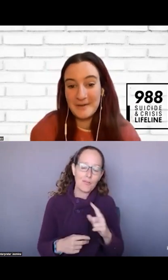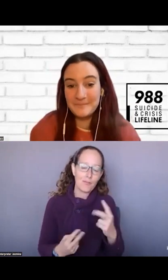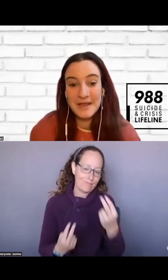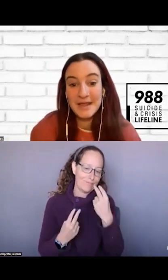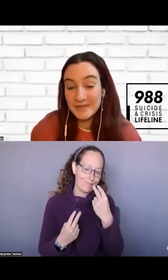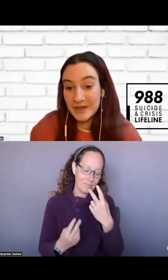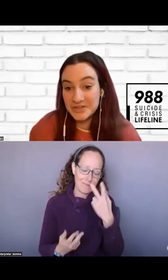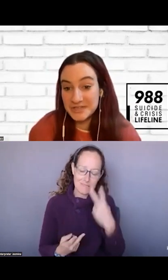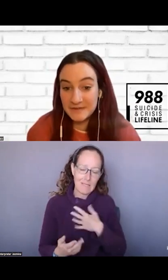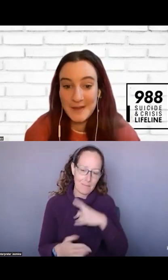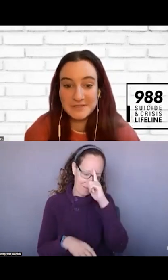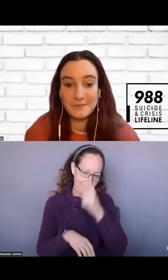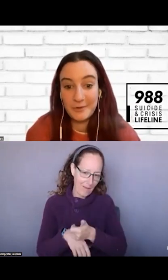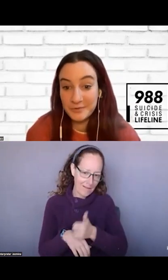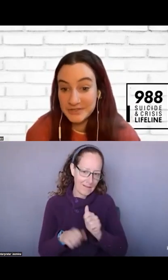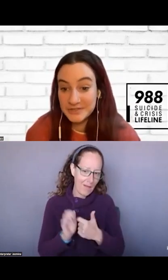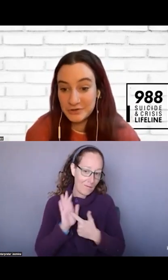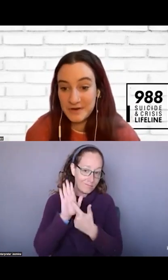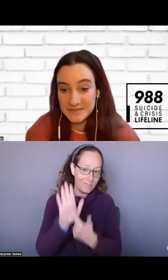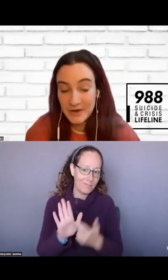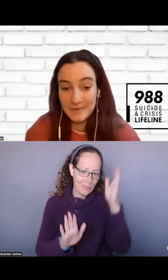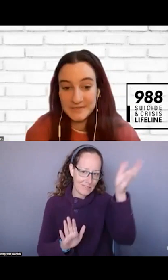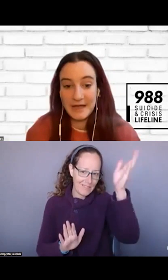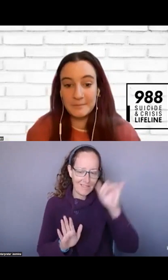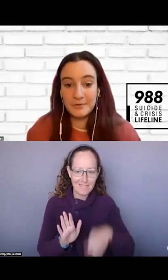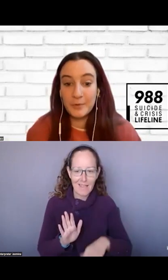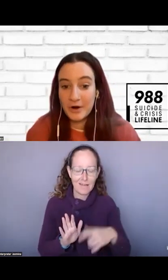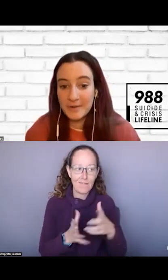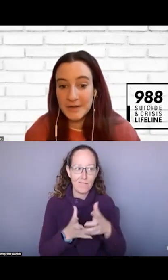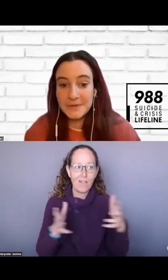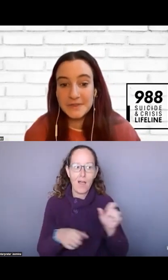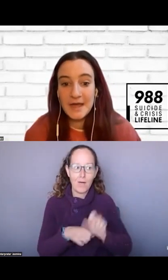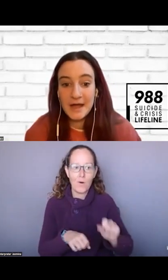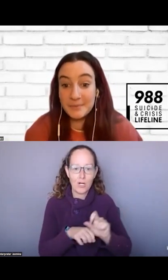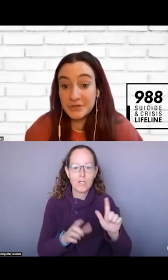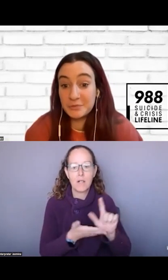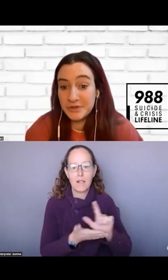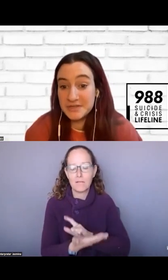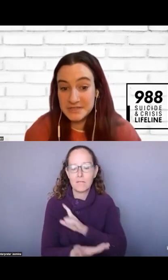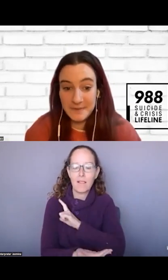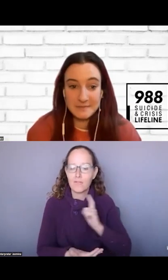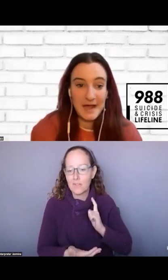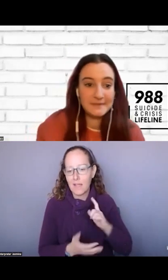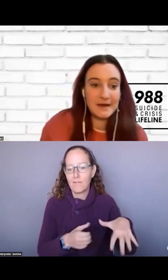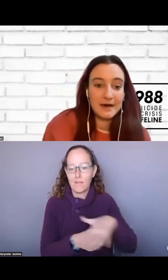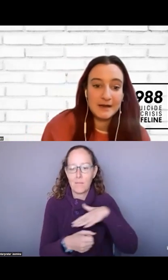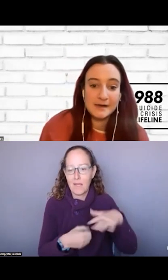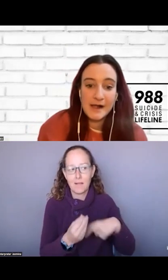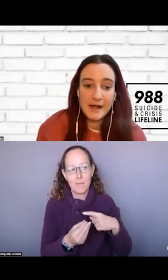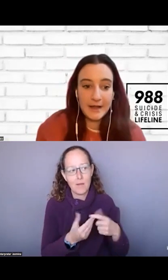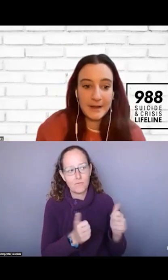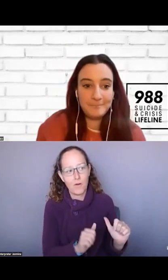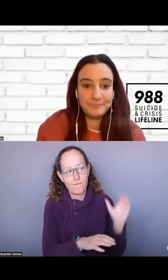work in the legislative space around holding social media companies accountable for harming youth. But there really is a debate to be had there.